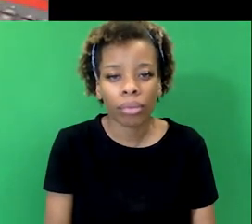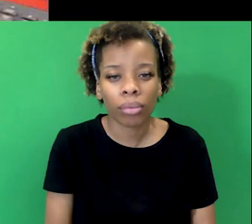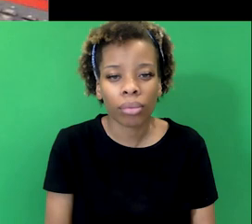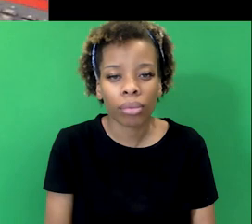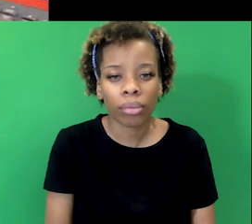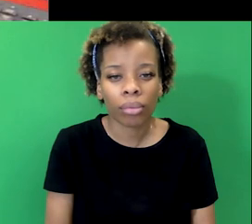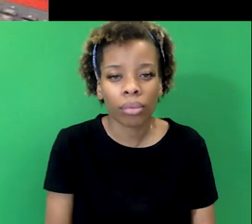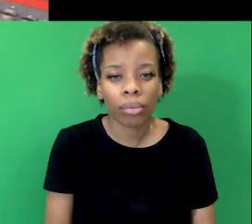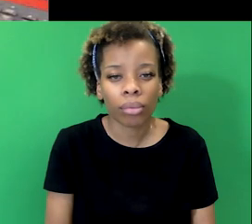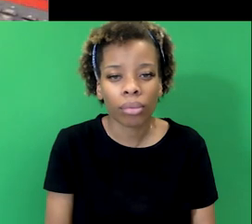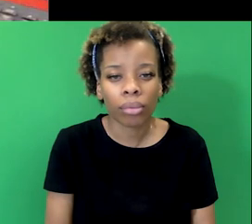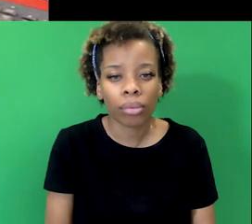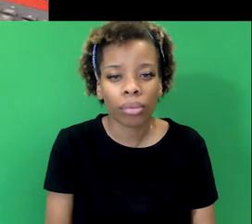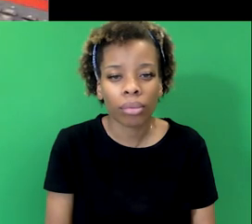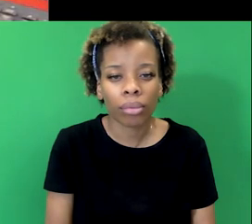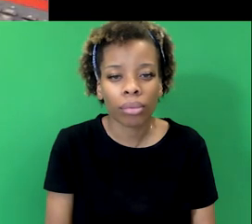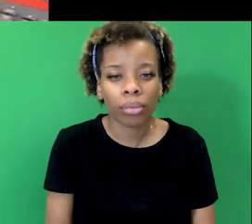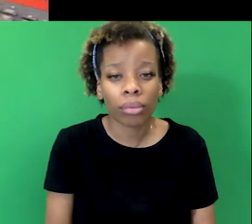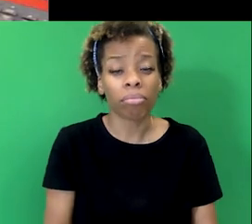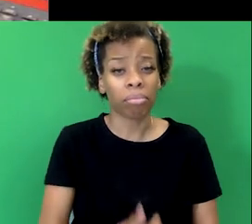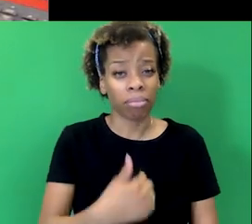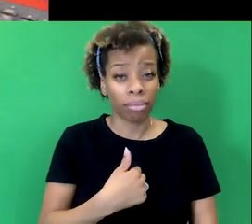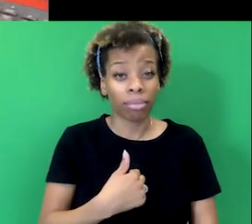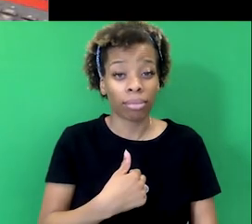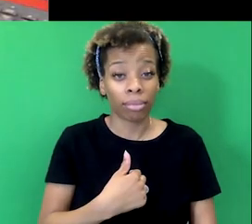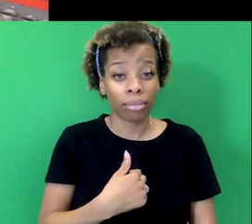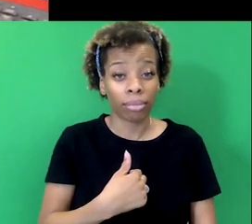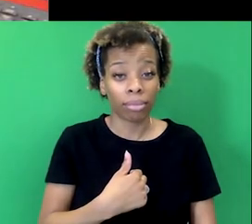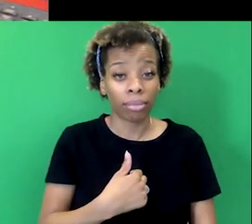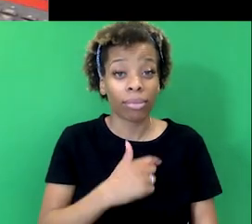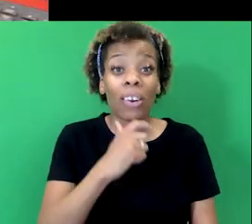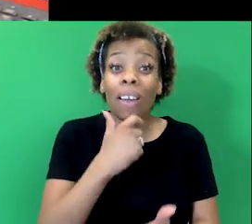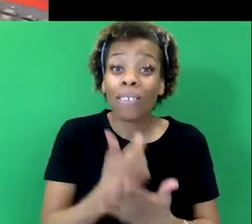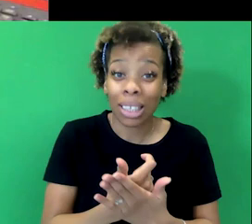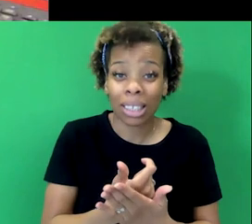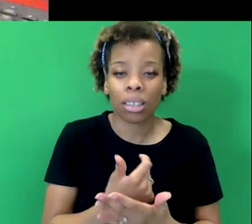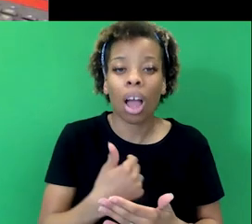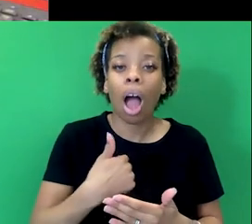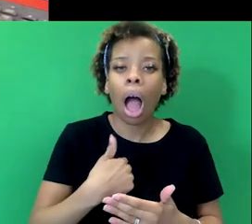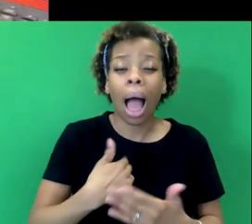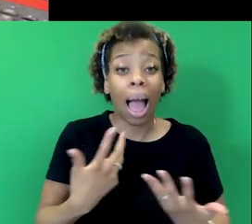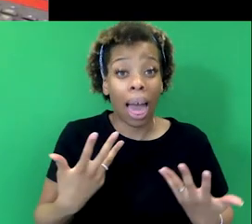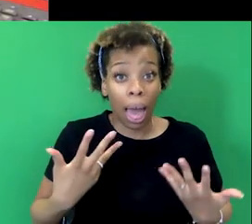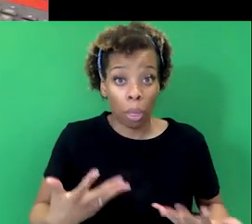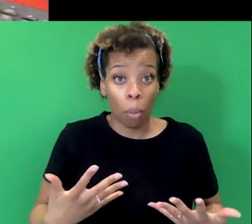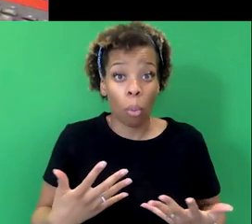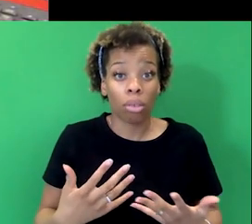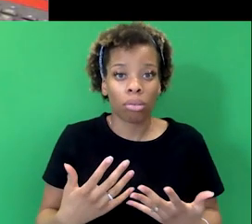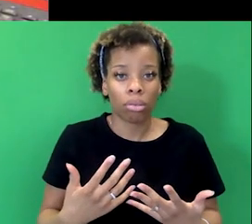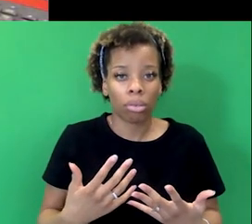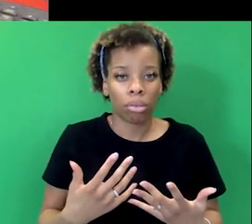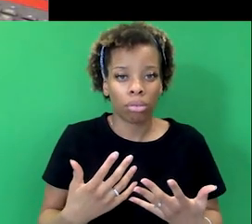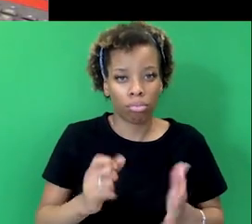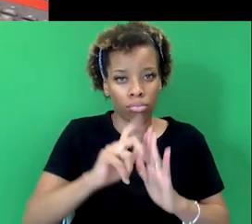said, and I'm really fascinated by, partly because I'm working on an idea that's going to have to walk